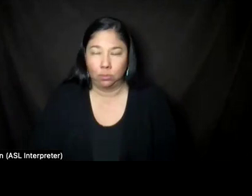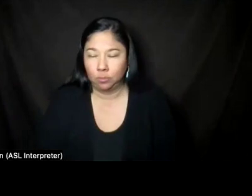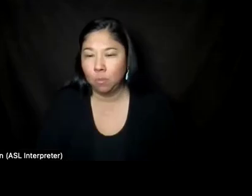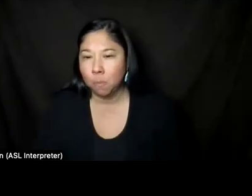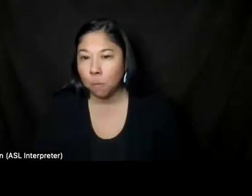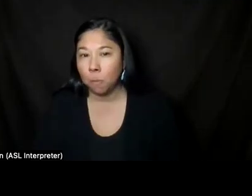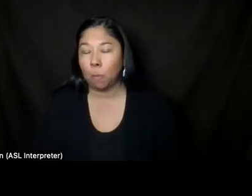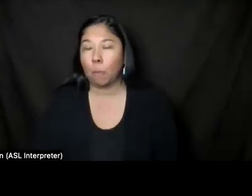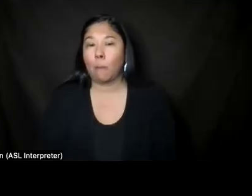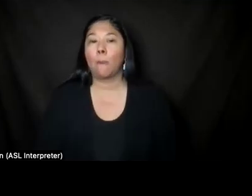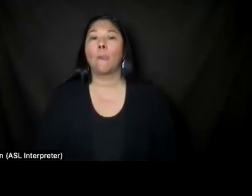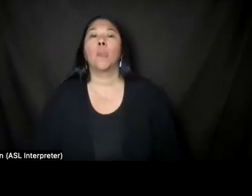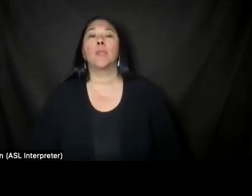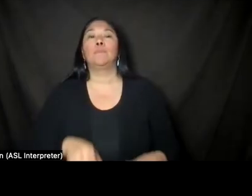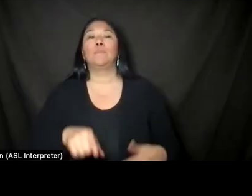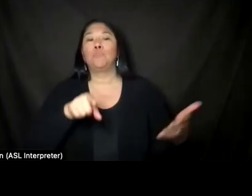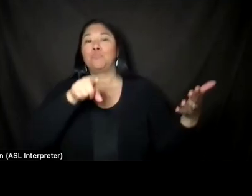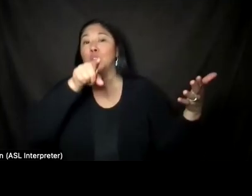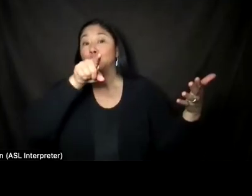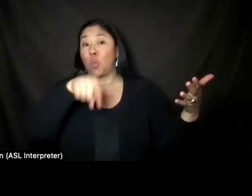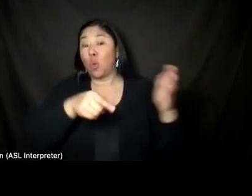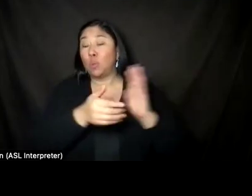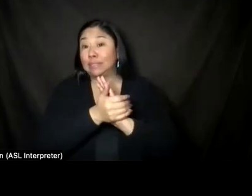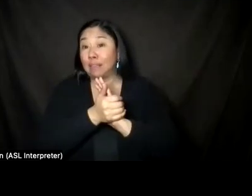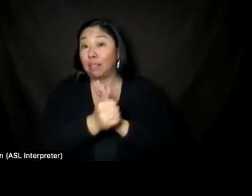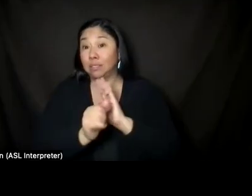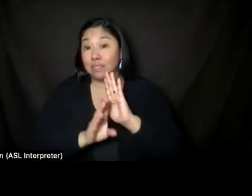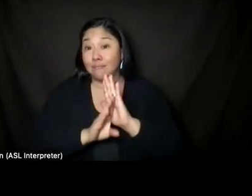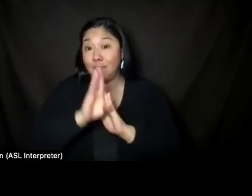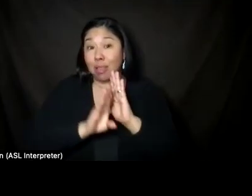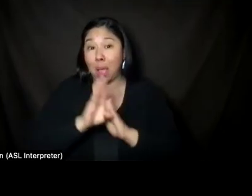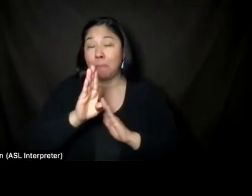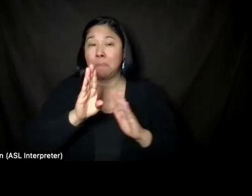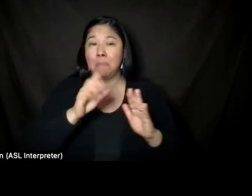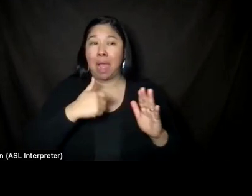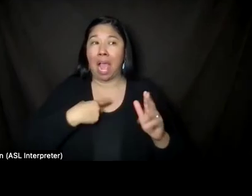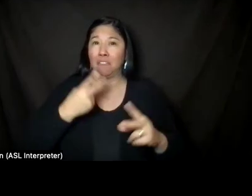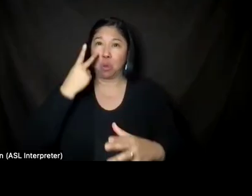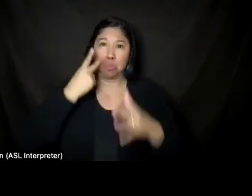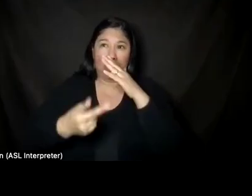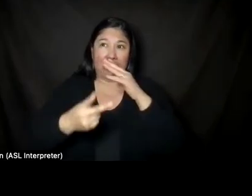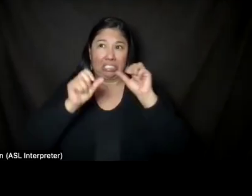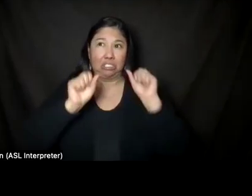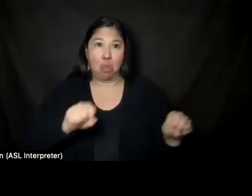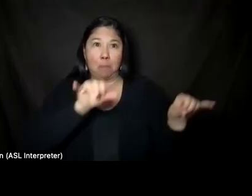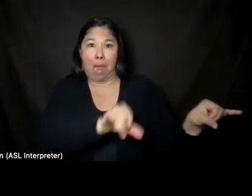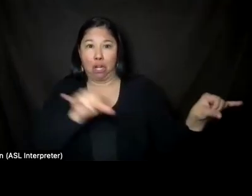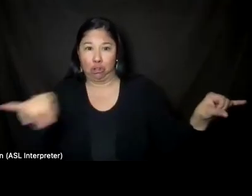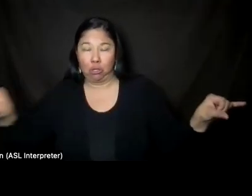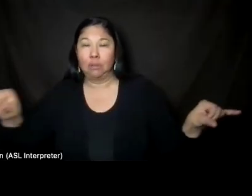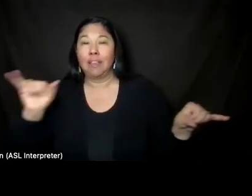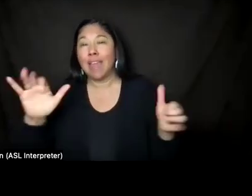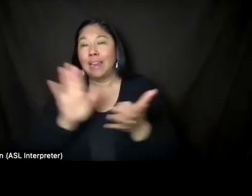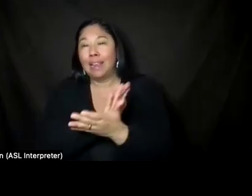Let's see. So these skills develop in a predictable pattern. And we do have in the handouts that you have, there's